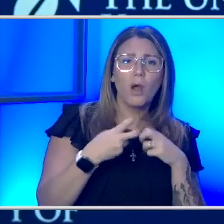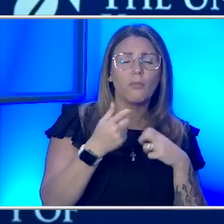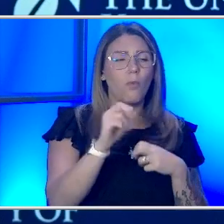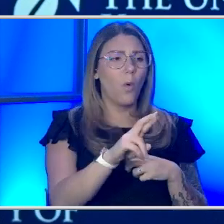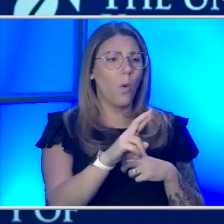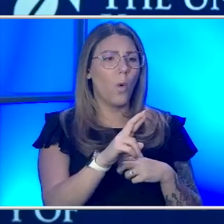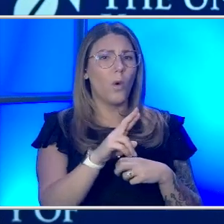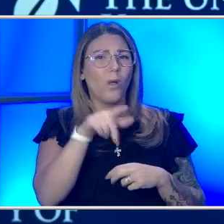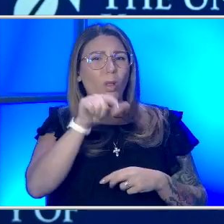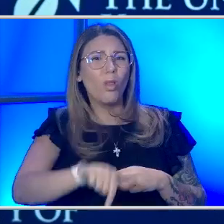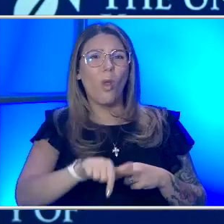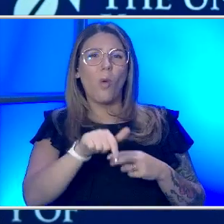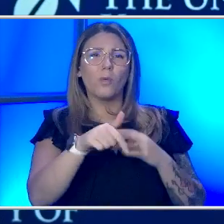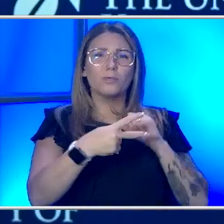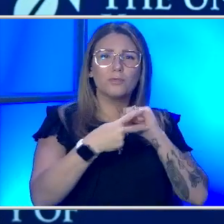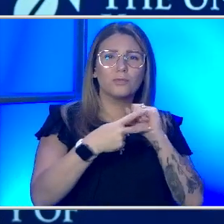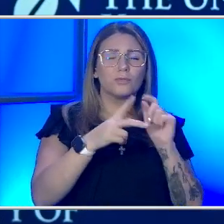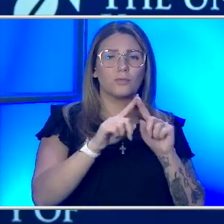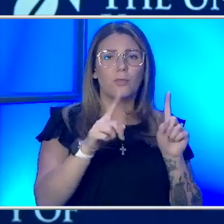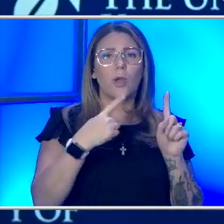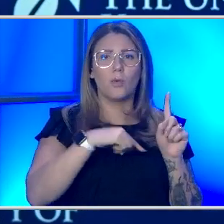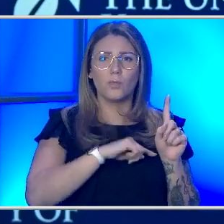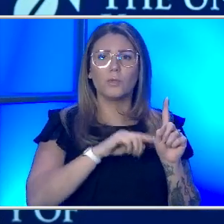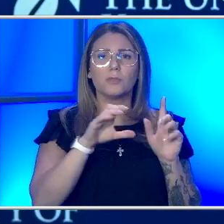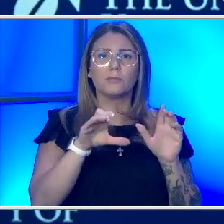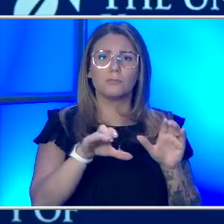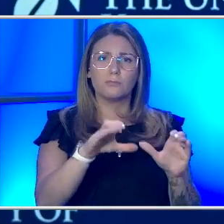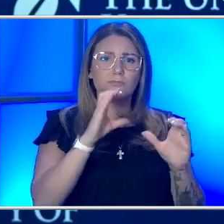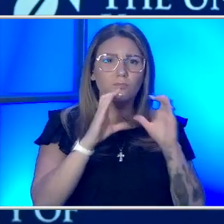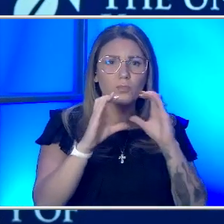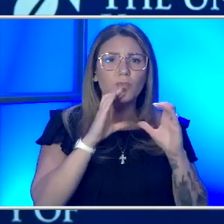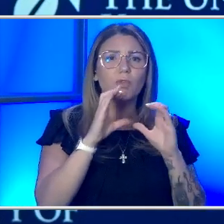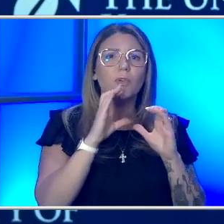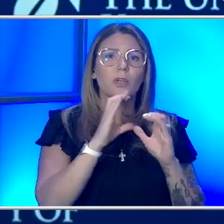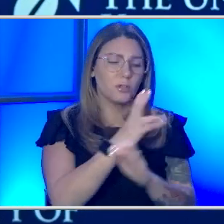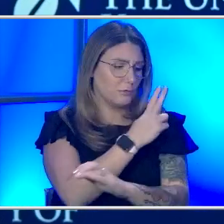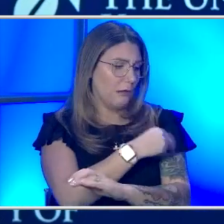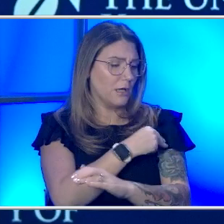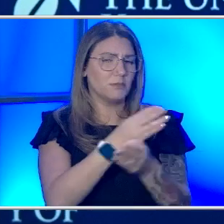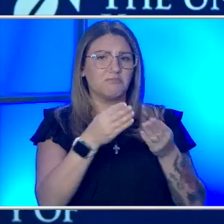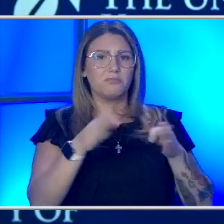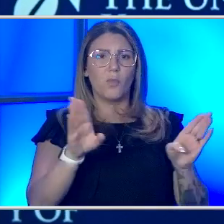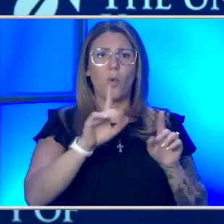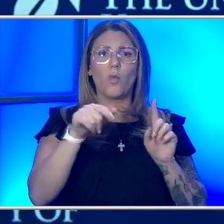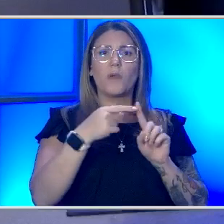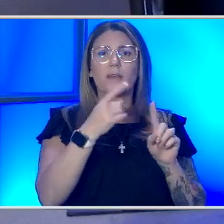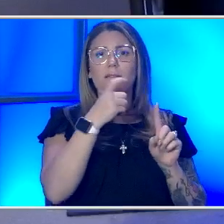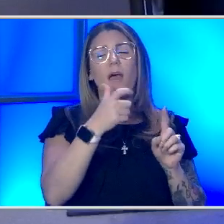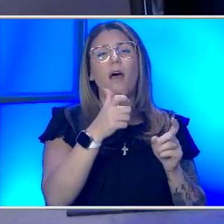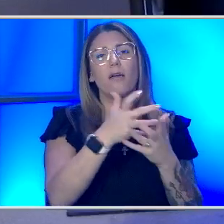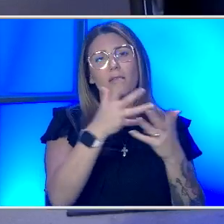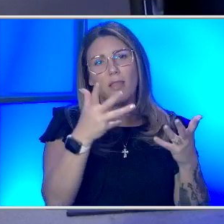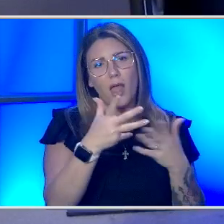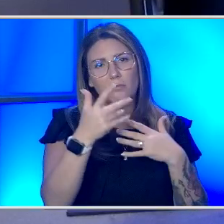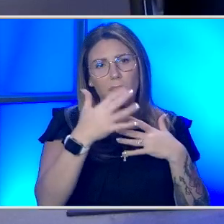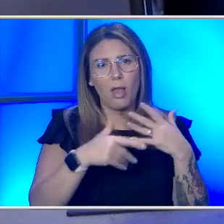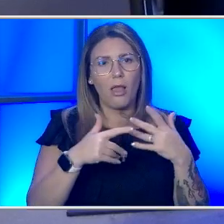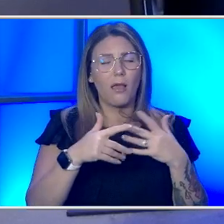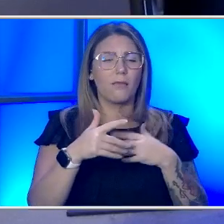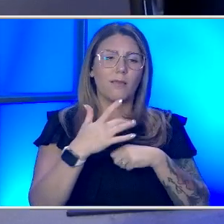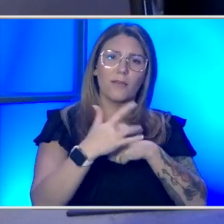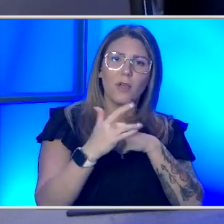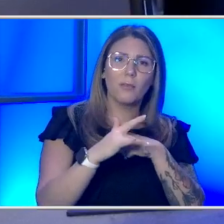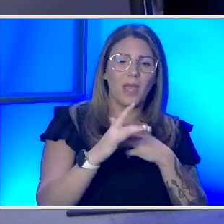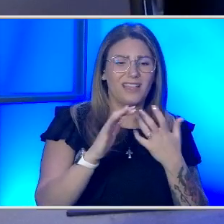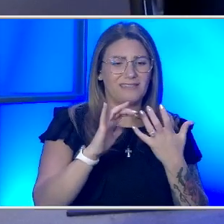stores. But we do some communication hospital-wide when we do have less blood available. So how did you feel the hit during